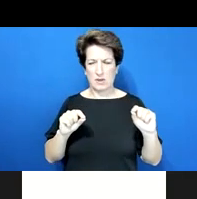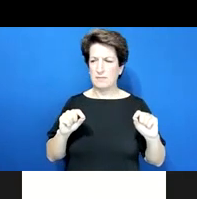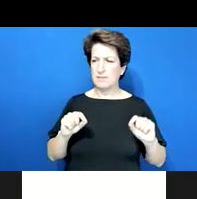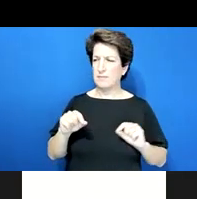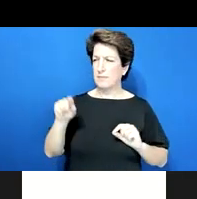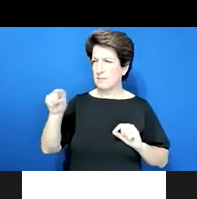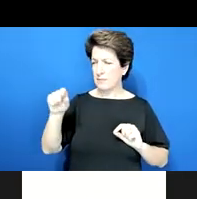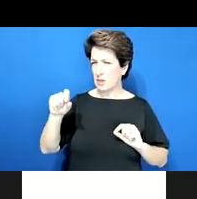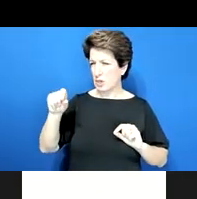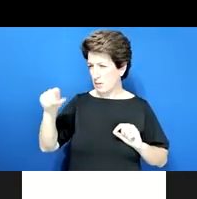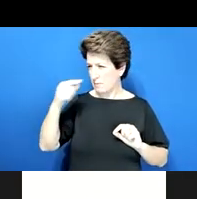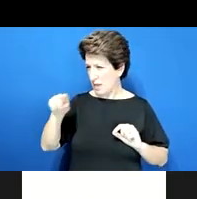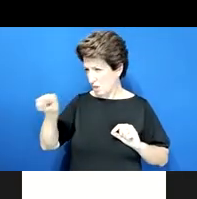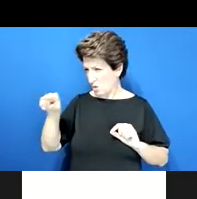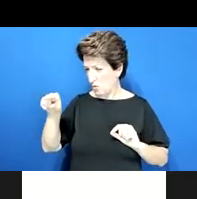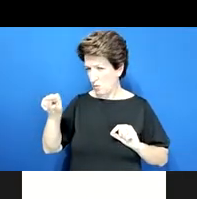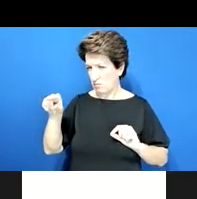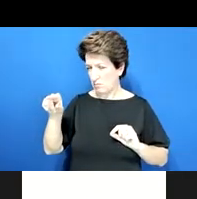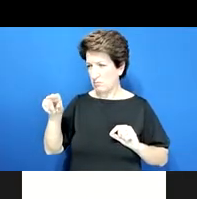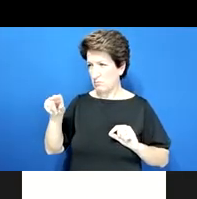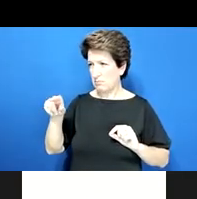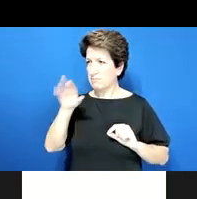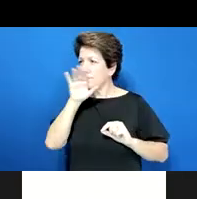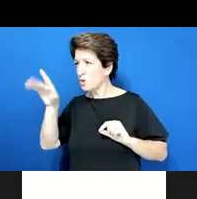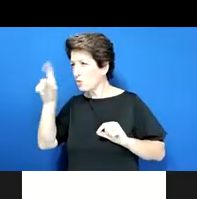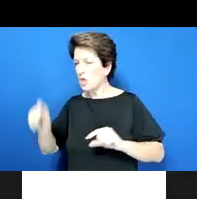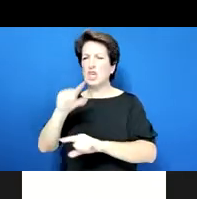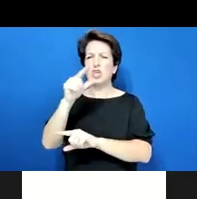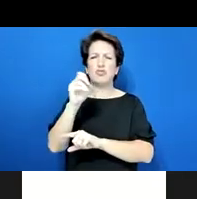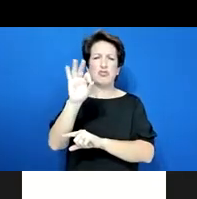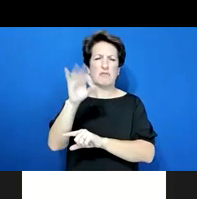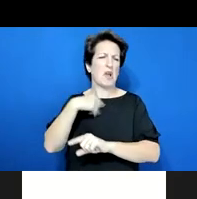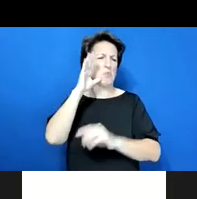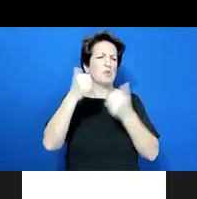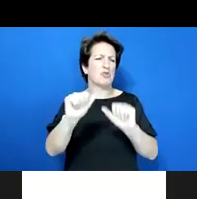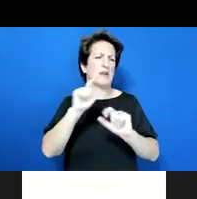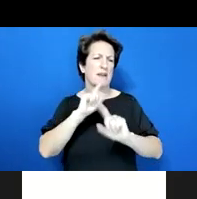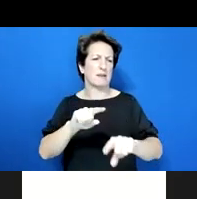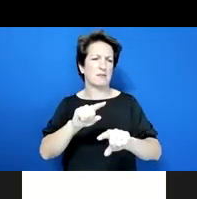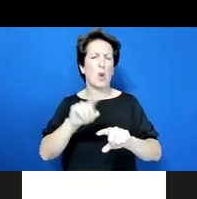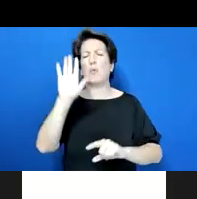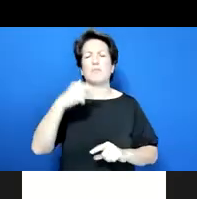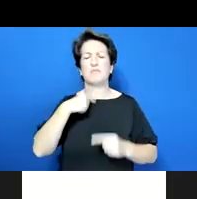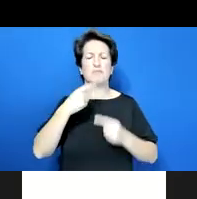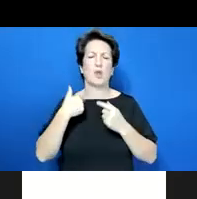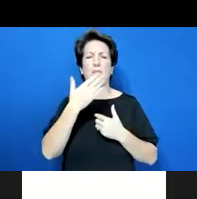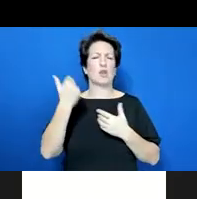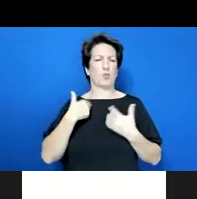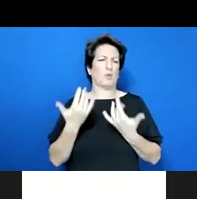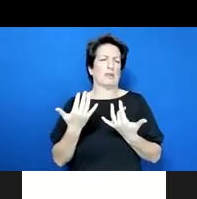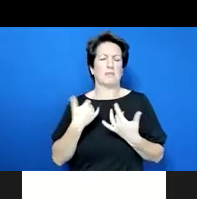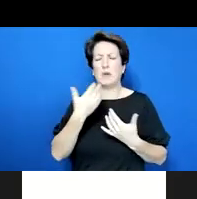question? Oh, well, I will take a stab at it. By all means, though, Laura. Well, okay, I'll give Laura an opportunity. I think I know, but